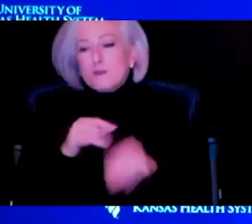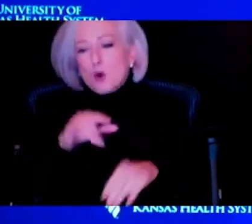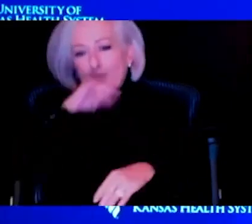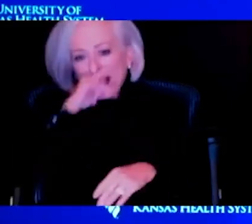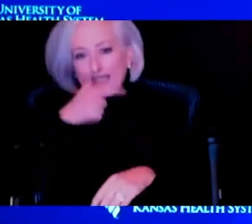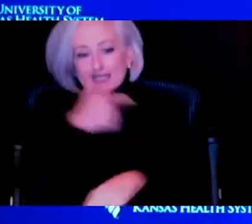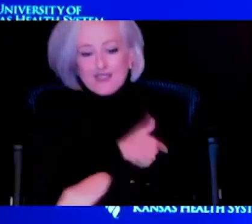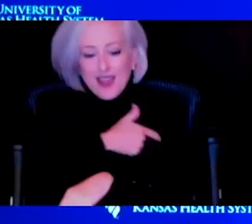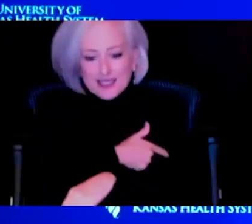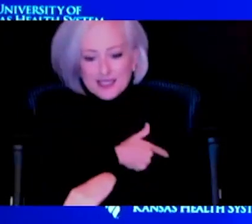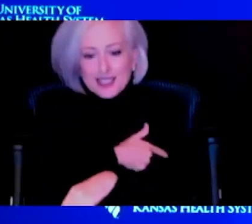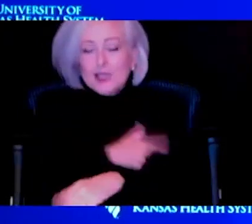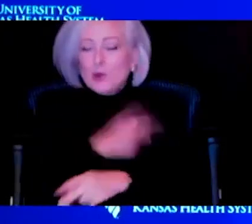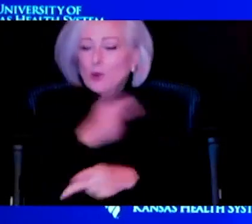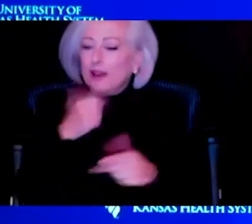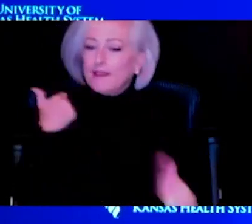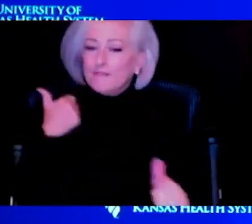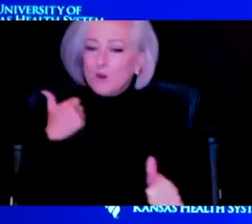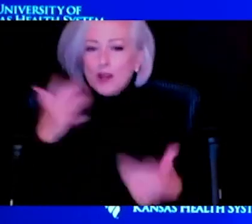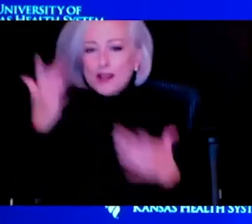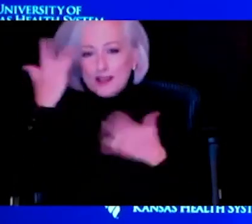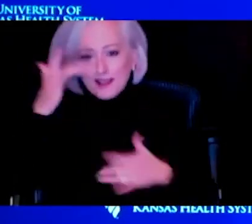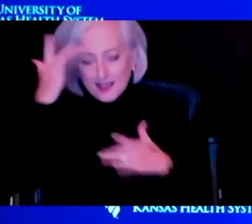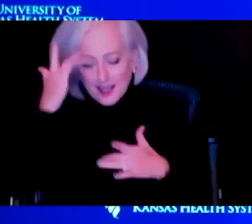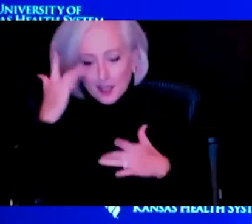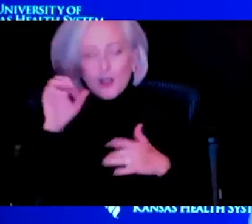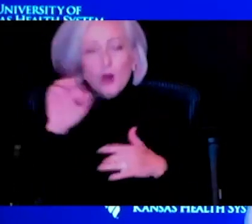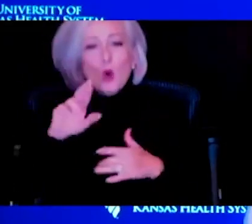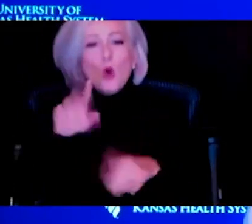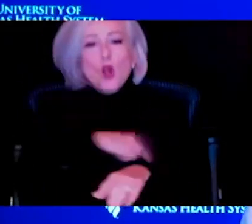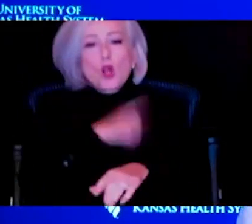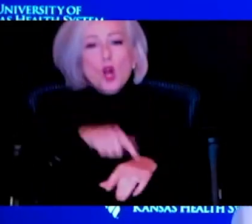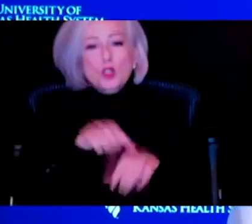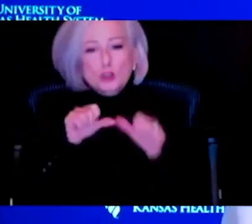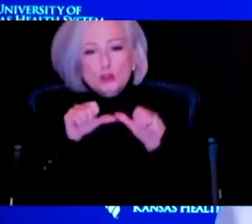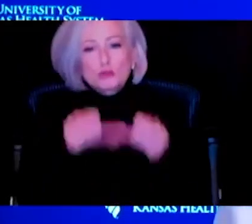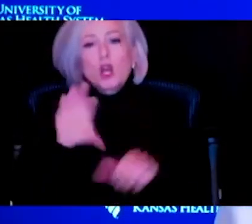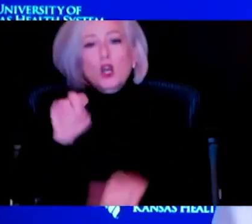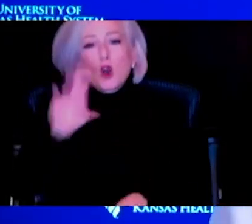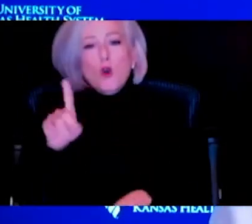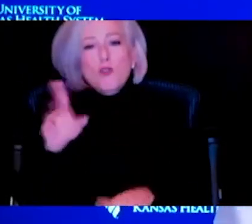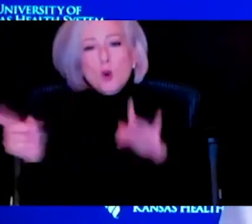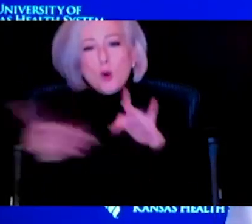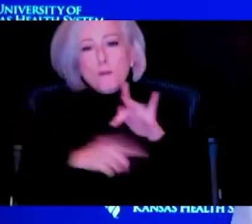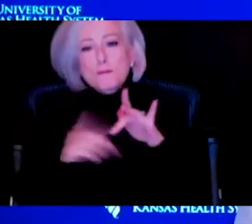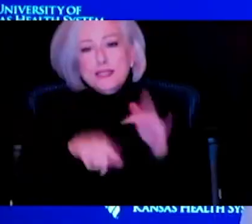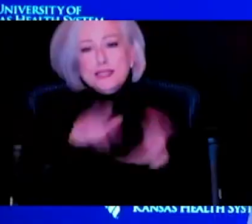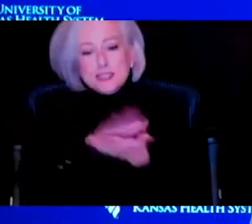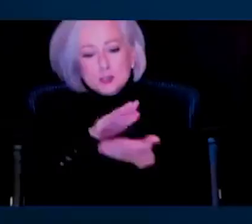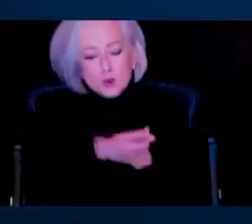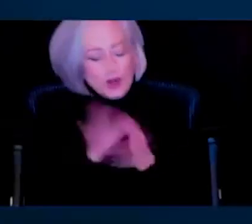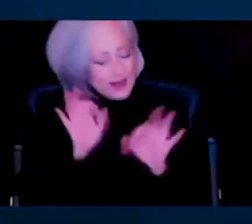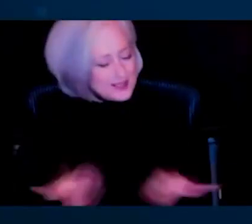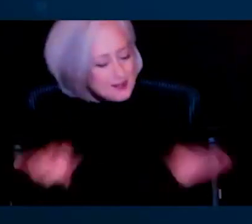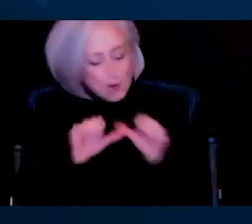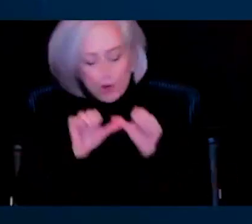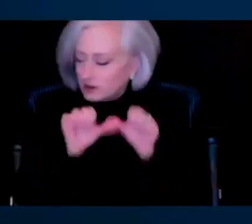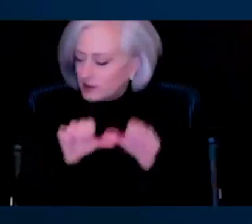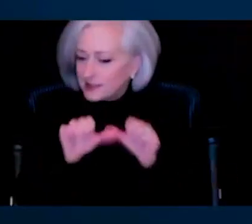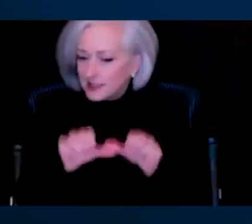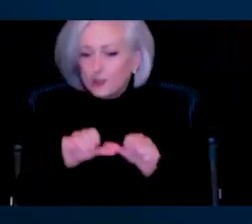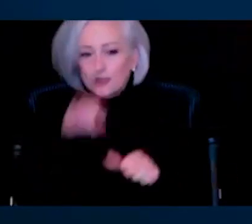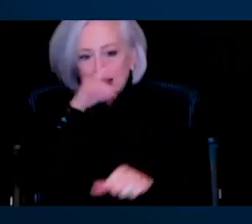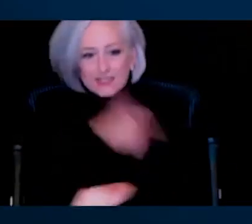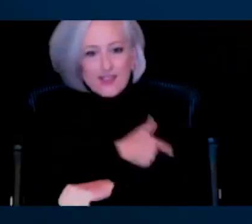COVID, and importantly also missing school. So it is very important. Continue to get vaccinated. So we need Carson to get vaccinated, is